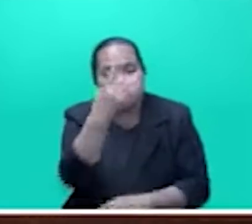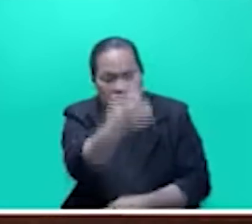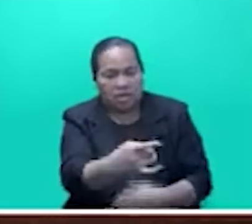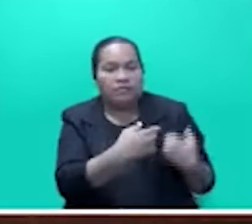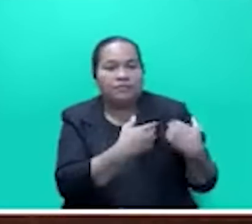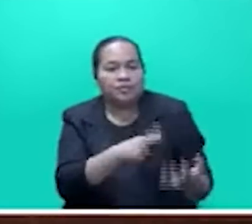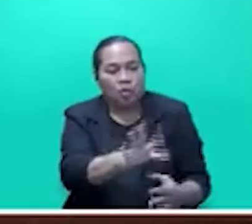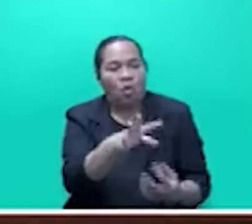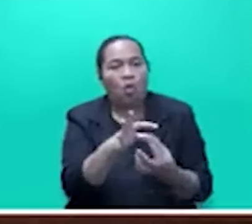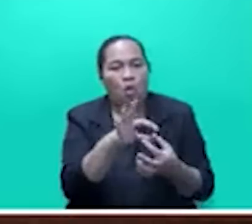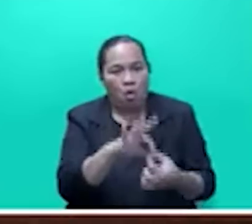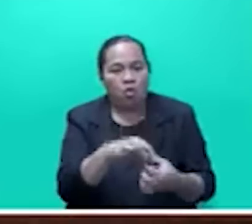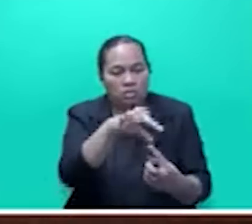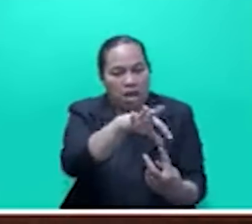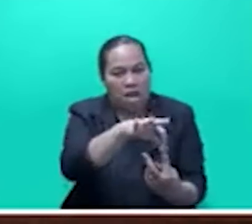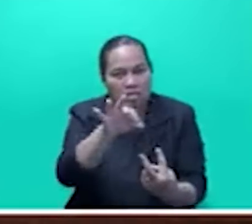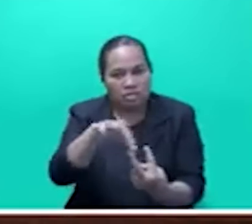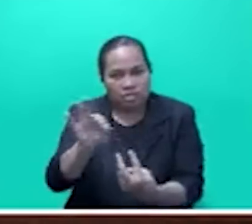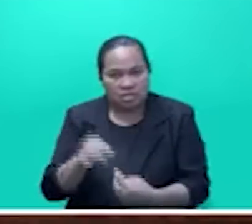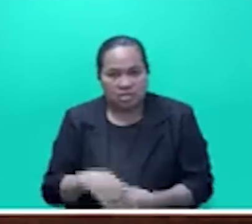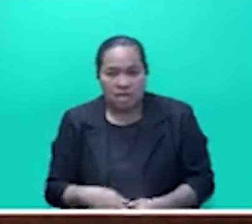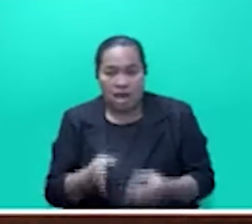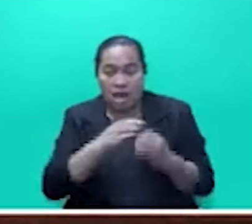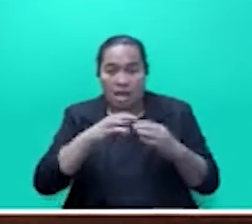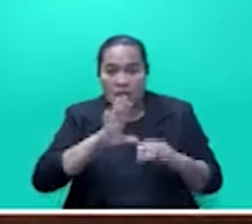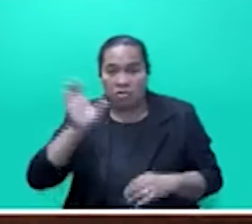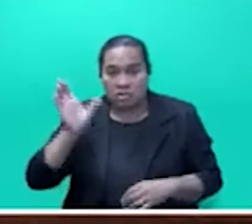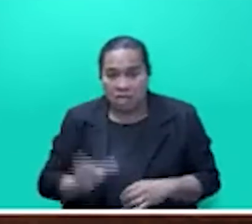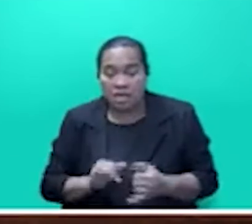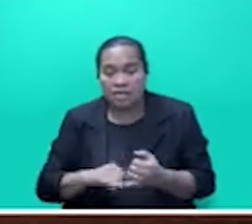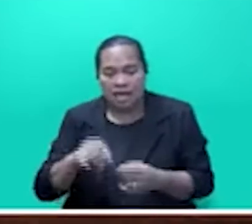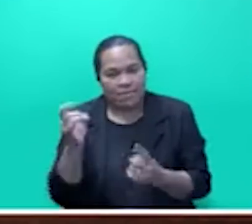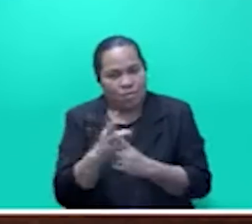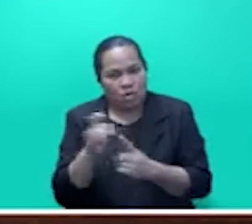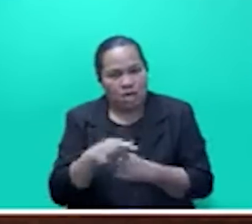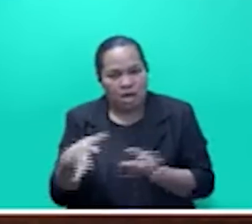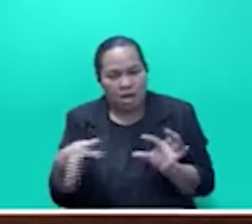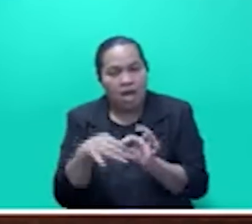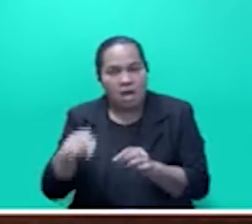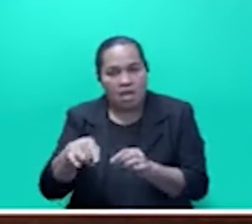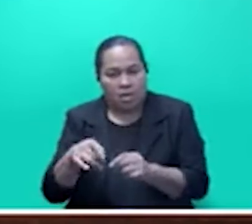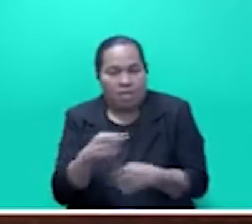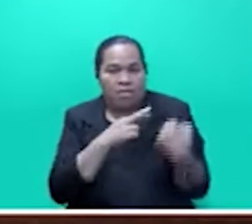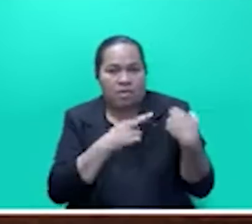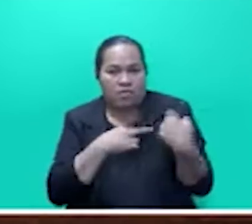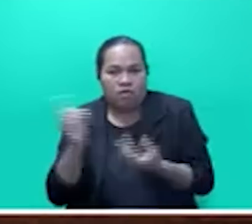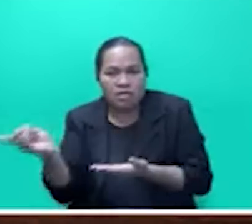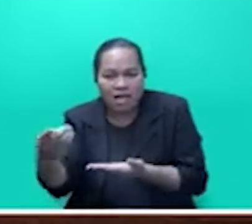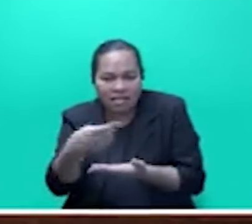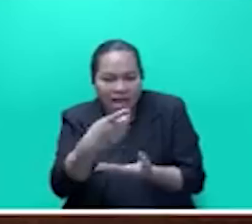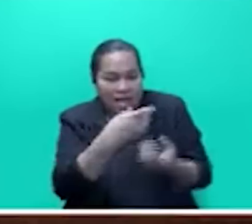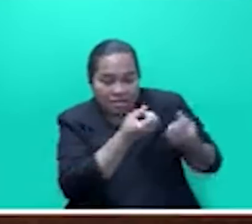elections. The councillors are the vital link in gathering data and deploying assistance to our rural